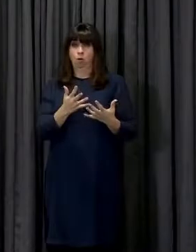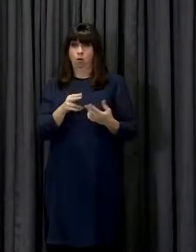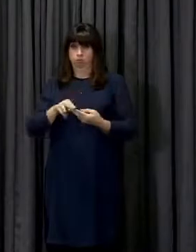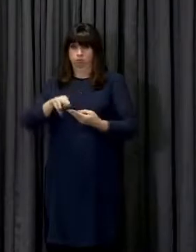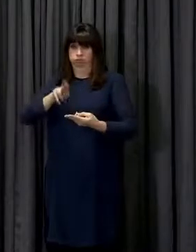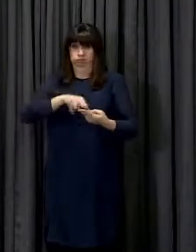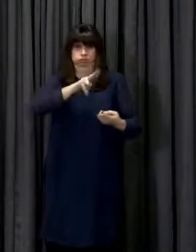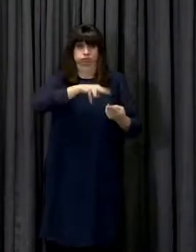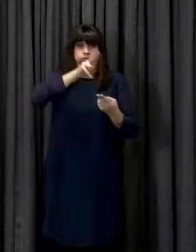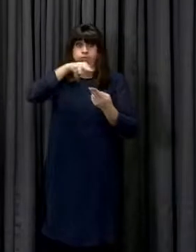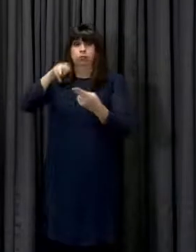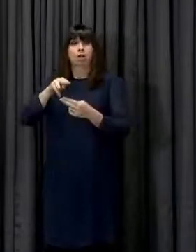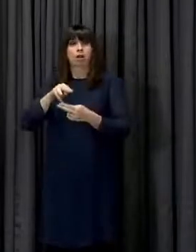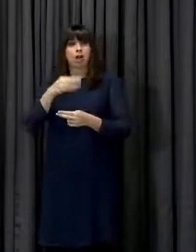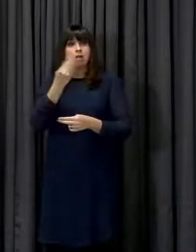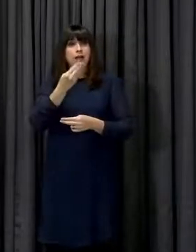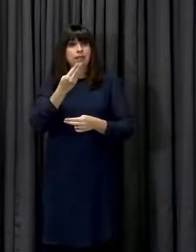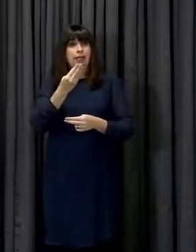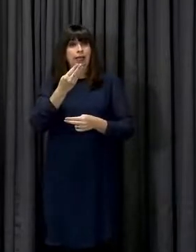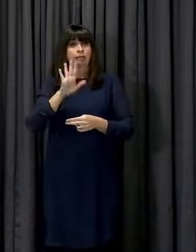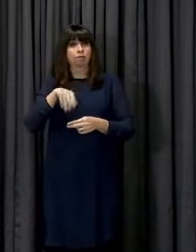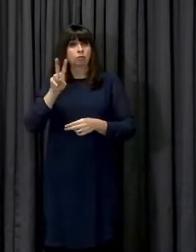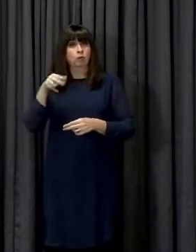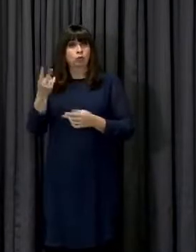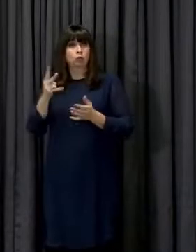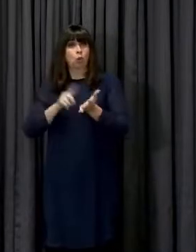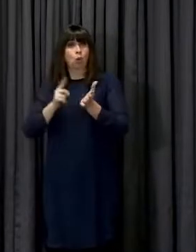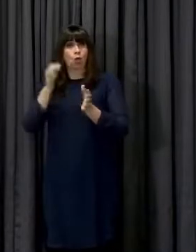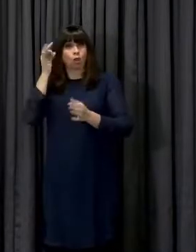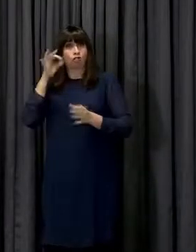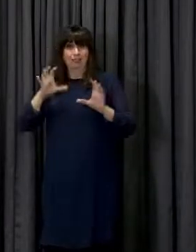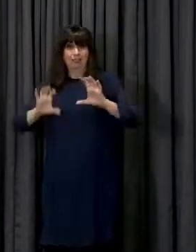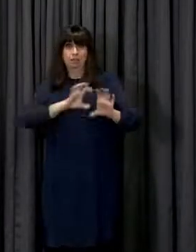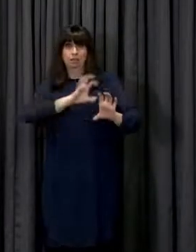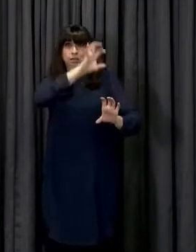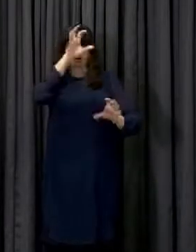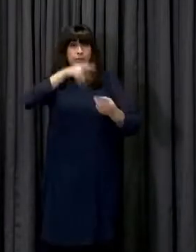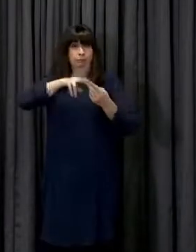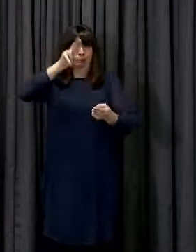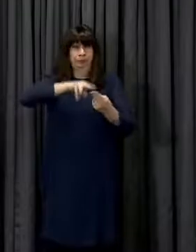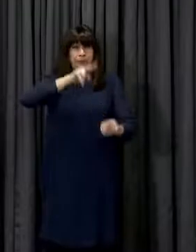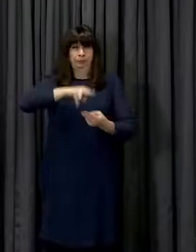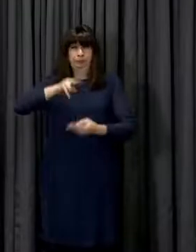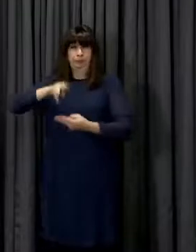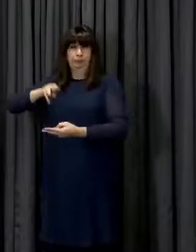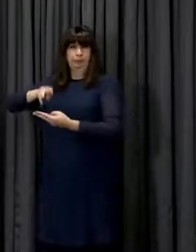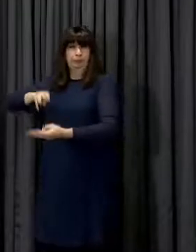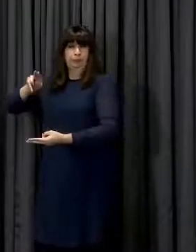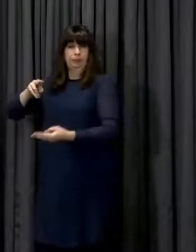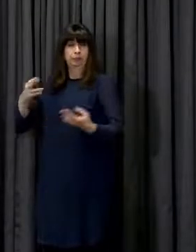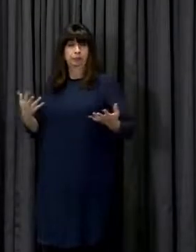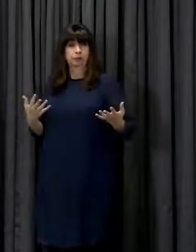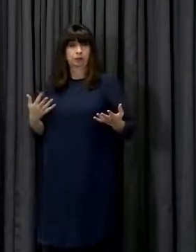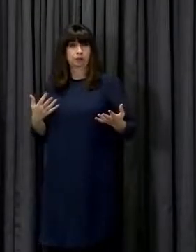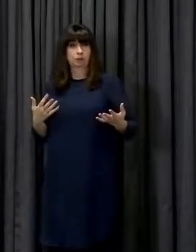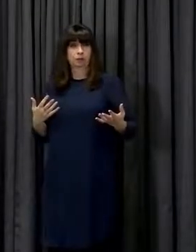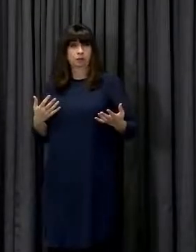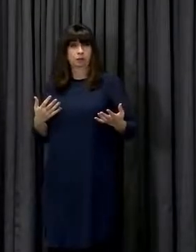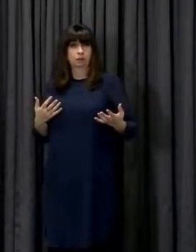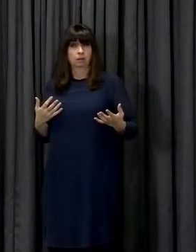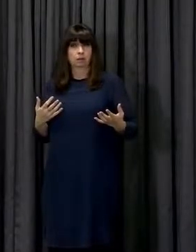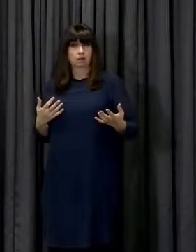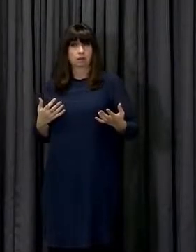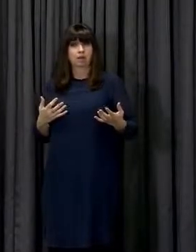local authorities, with extraordinarily high rates we see in some of our local authorities. To move back to having a patchwork